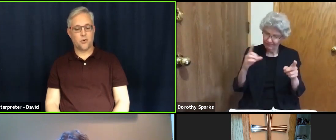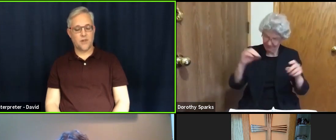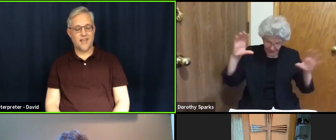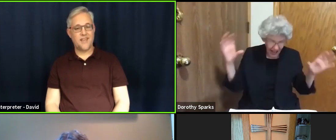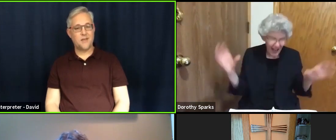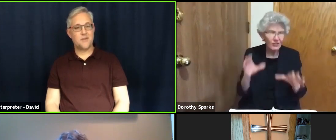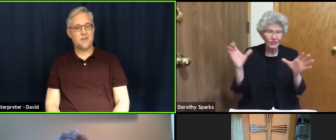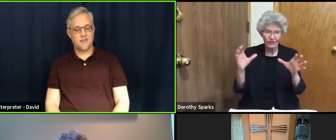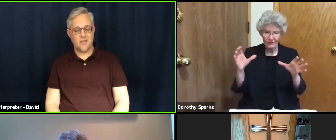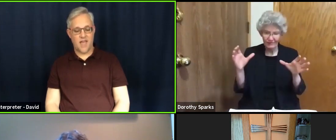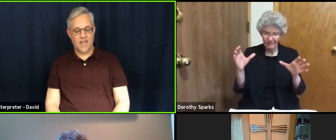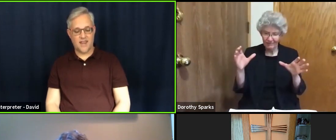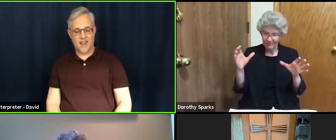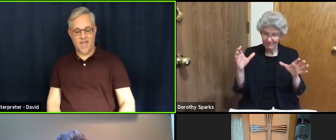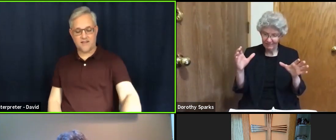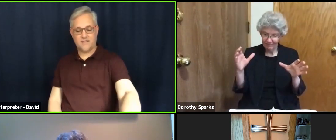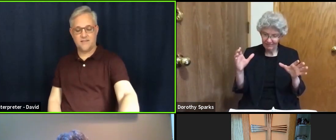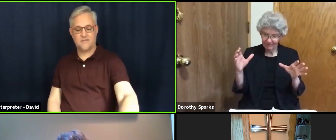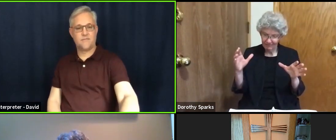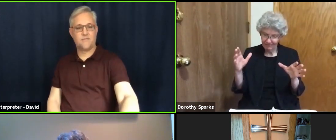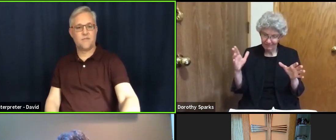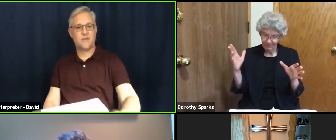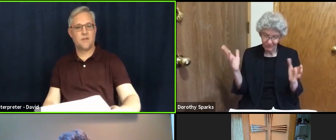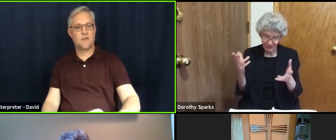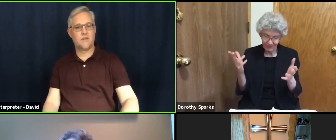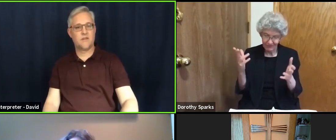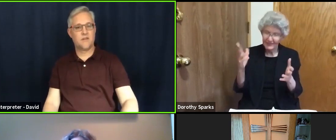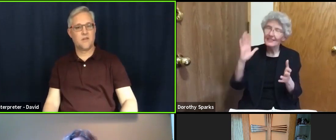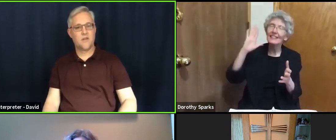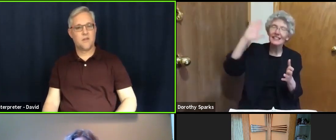to proclaim and enact